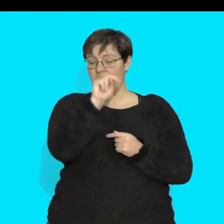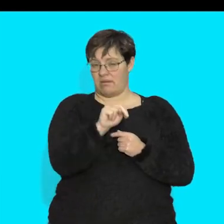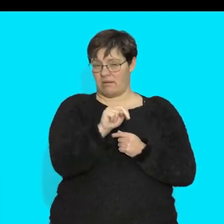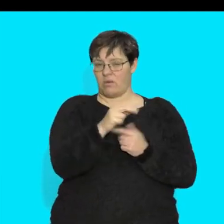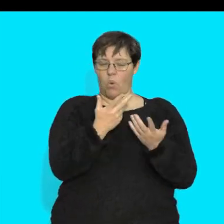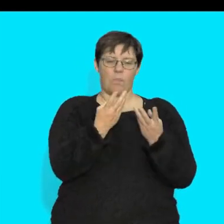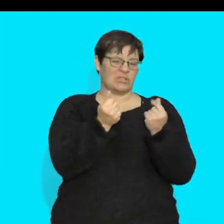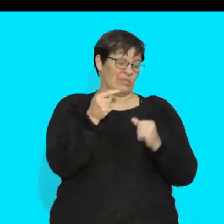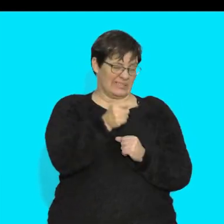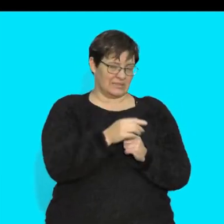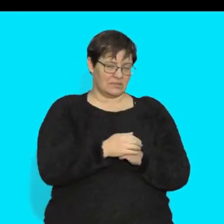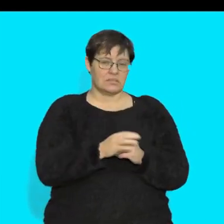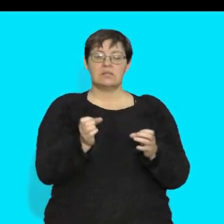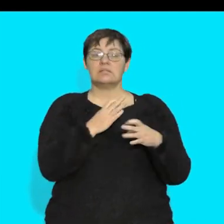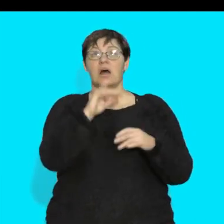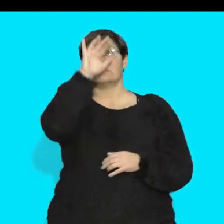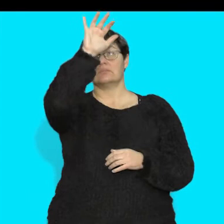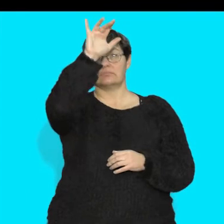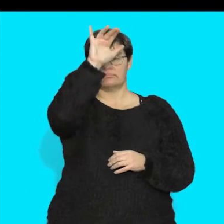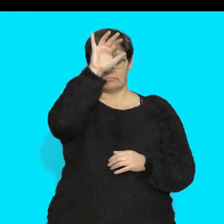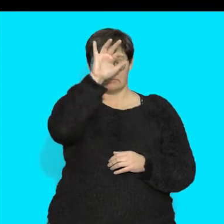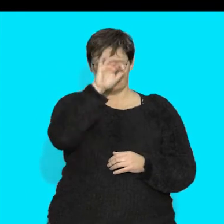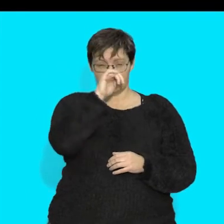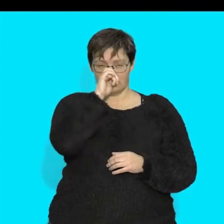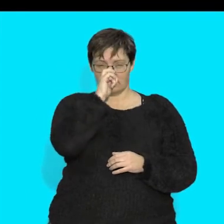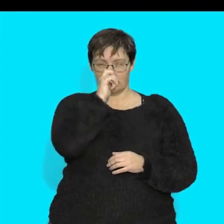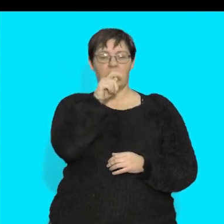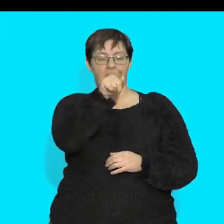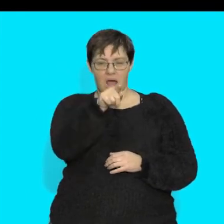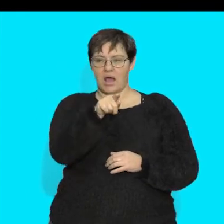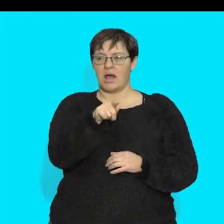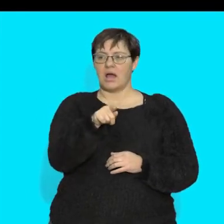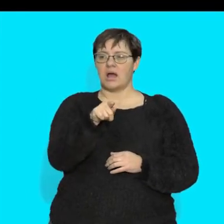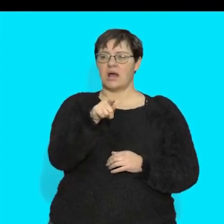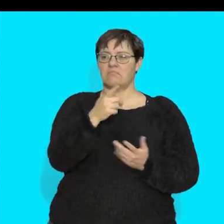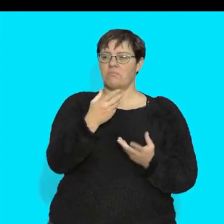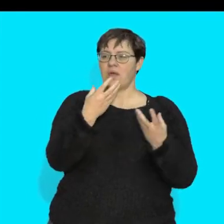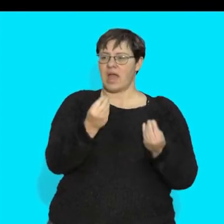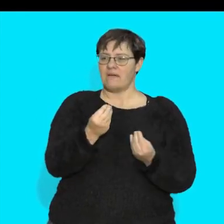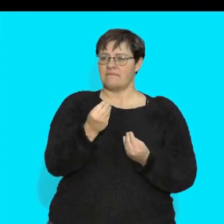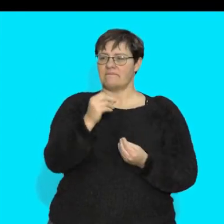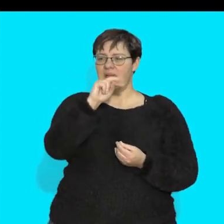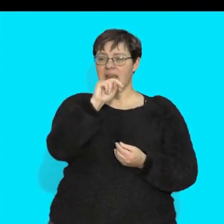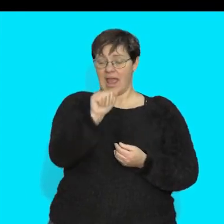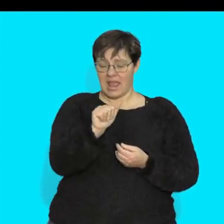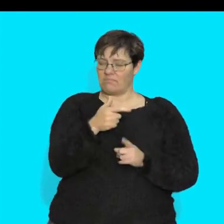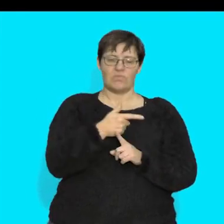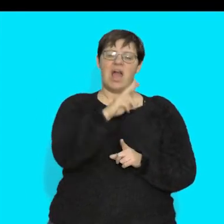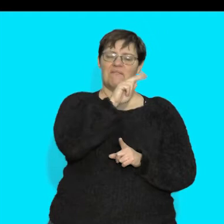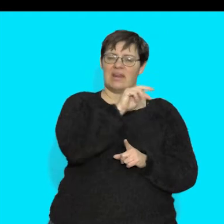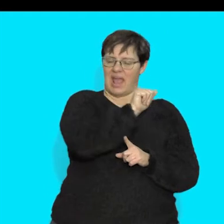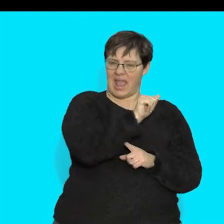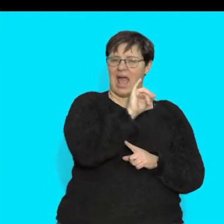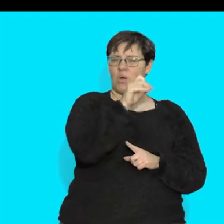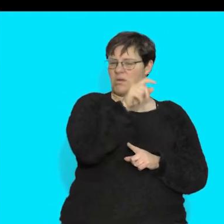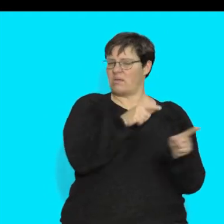ions or materials. Starting at the top, we'll say, there's sodium. Do we have sodium? No, we have sodium ions.